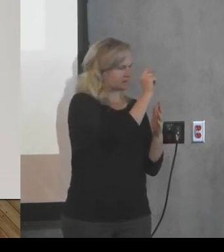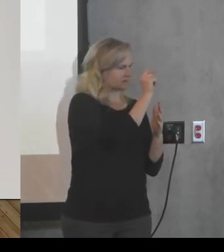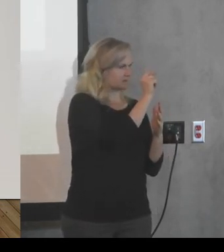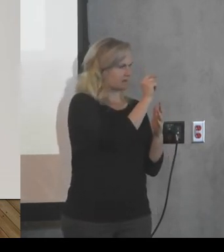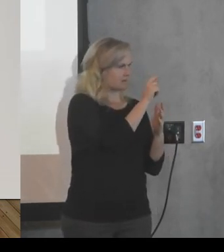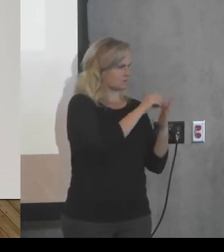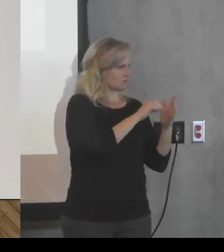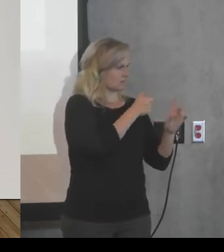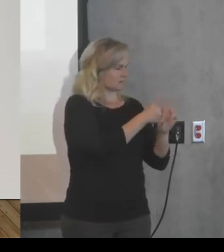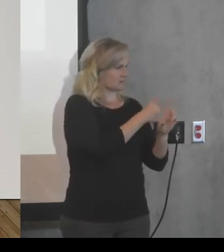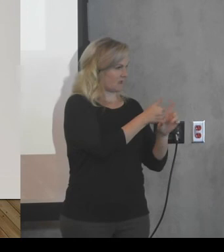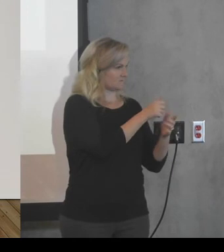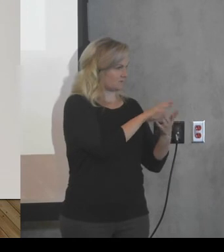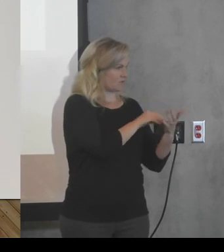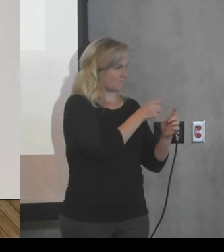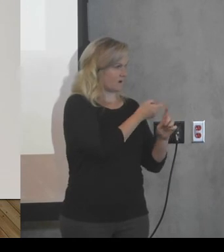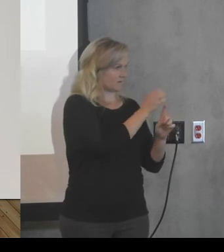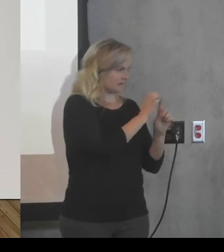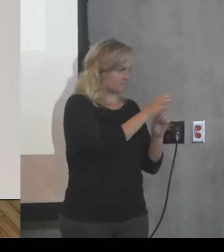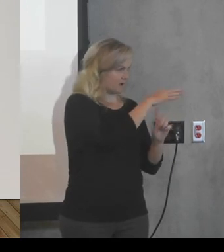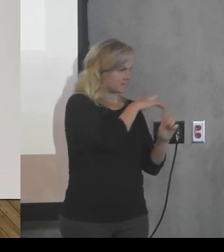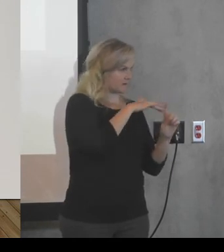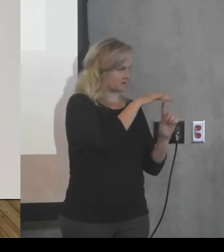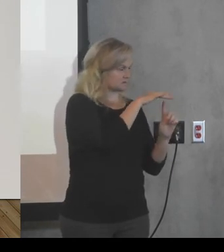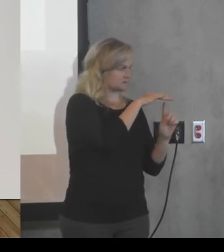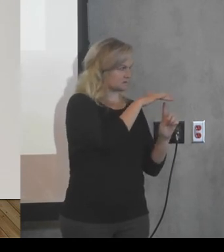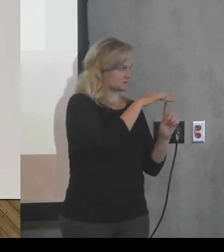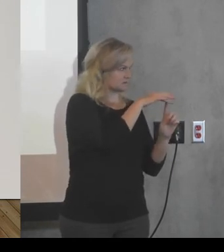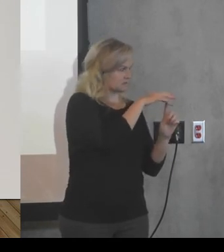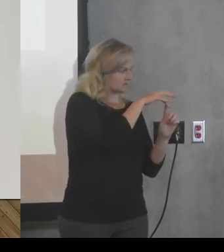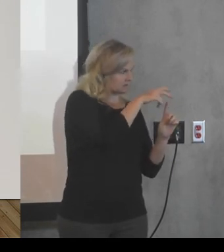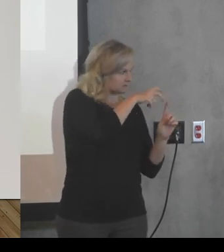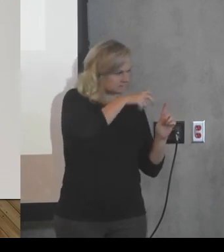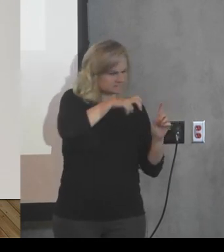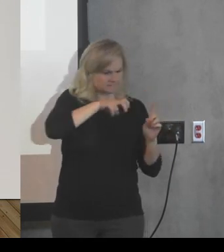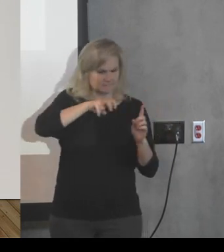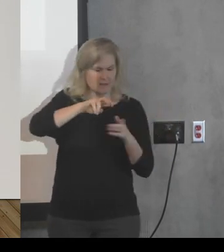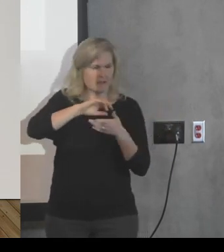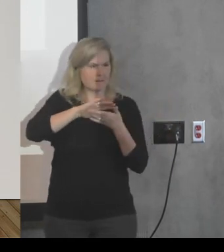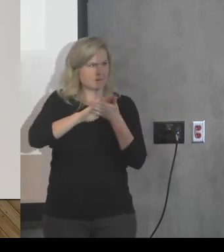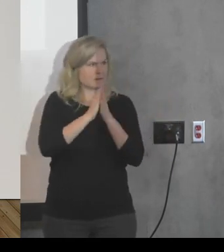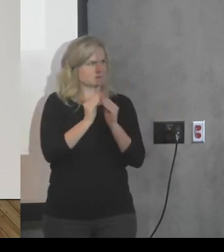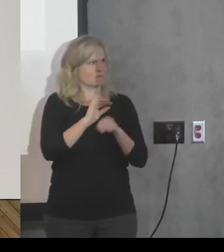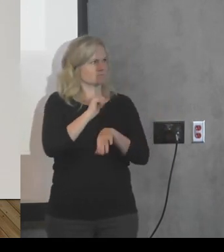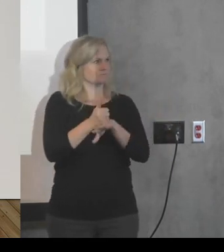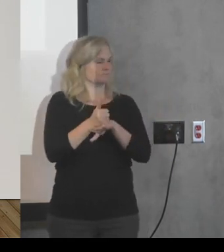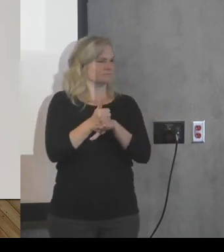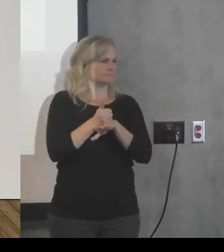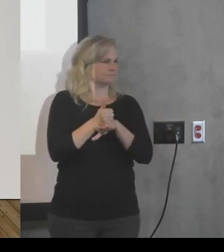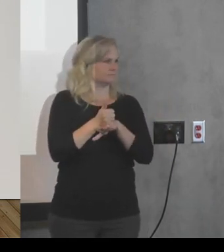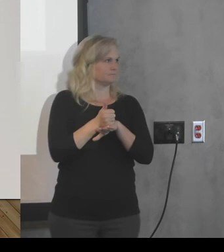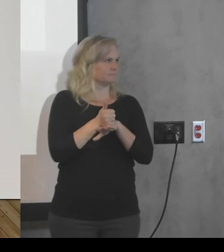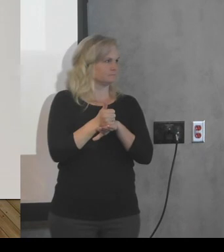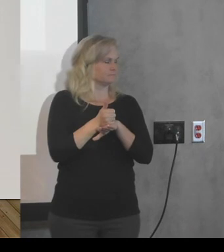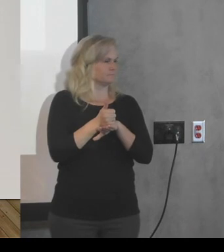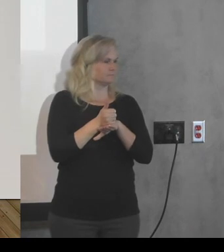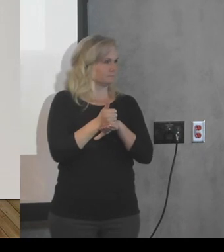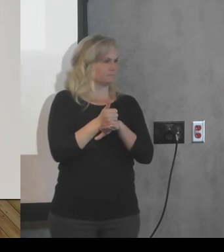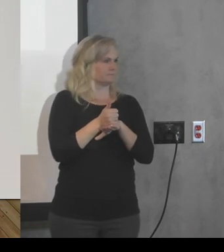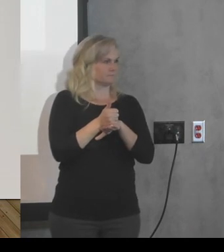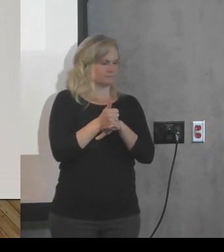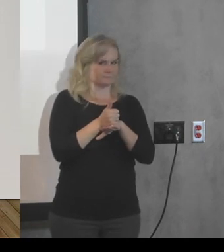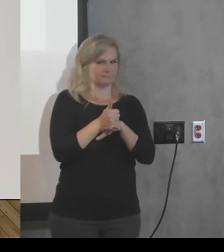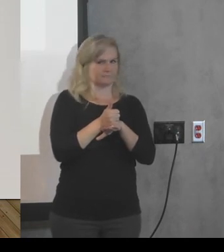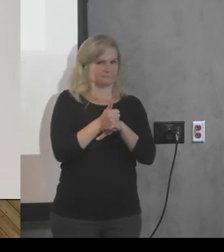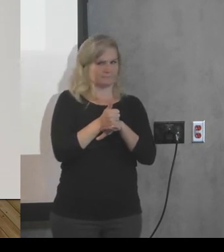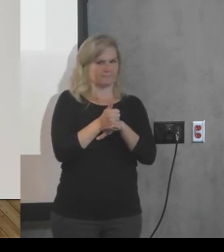learn from their environment, and it makes them more concrete. It just writes down that